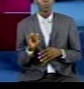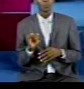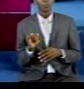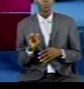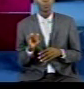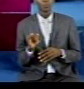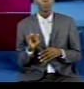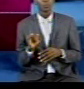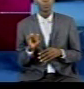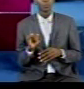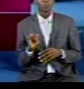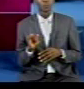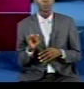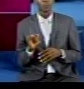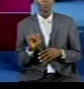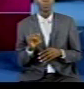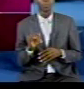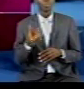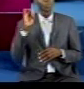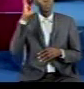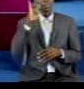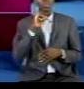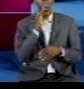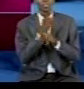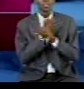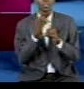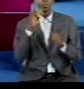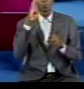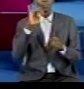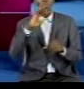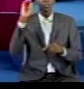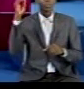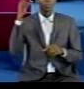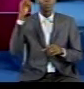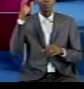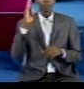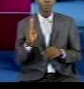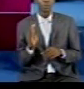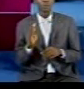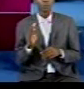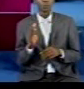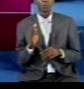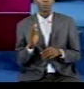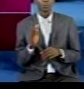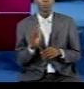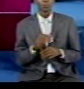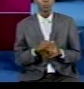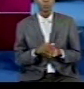I am saved by the grace of God. I'm from Location Church, Umwebele.